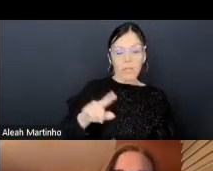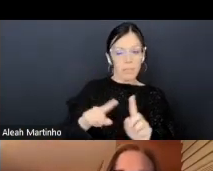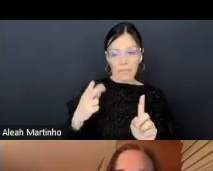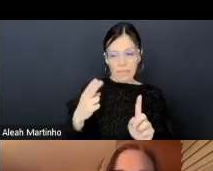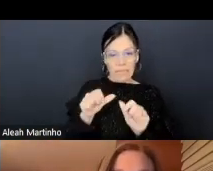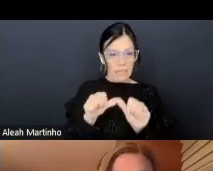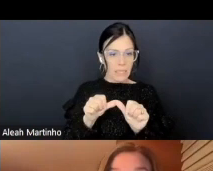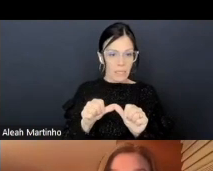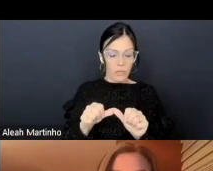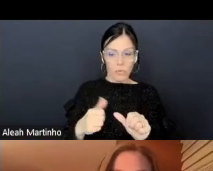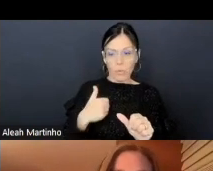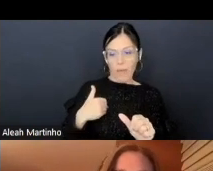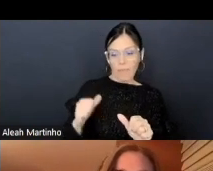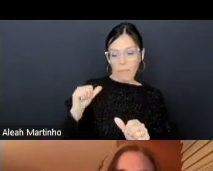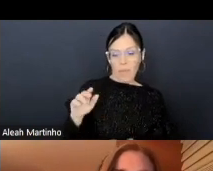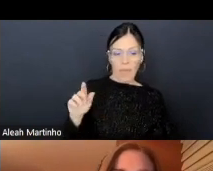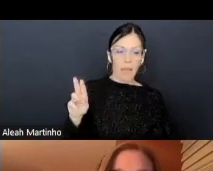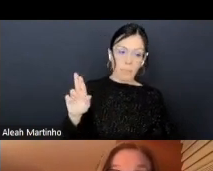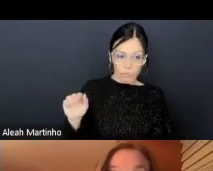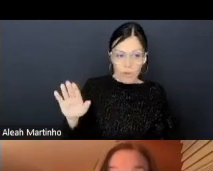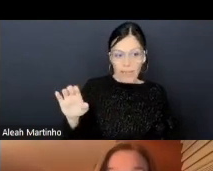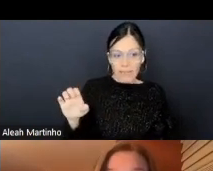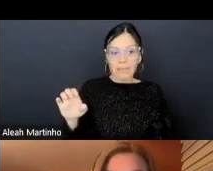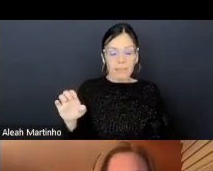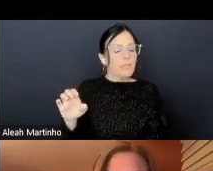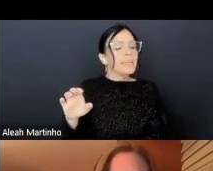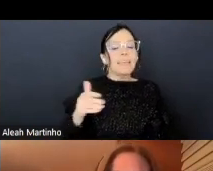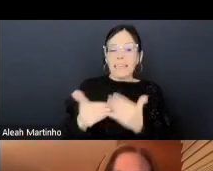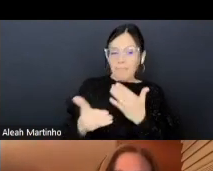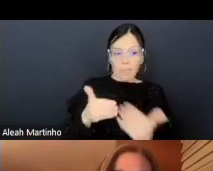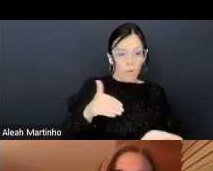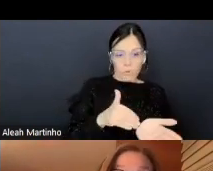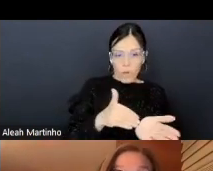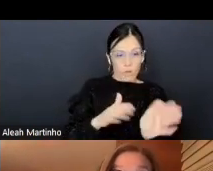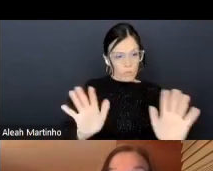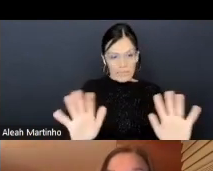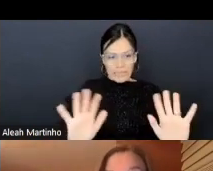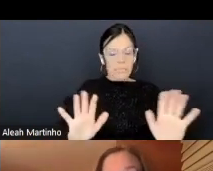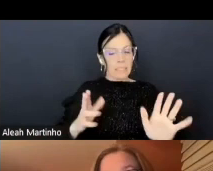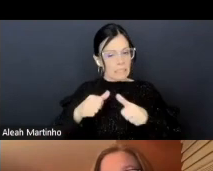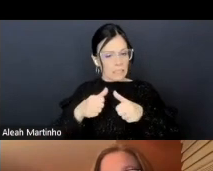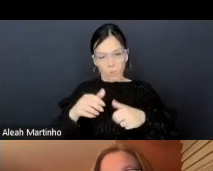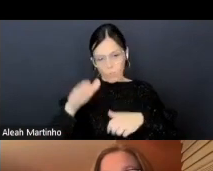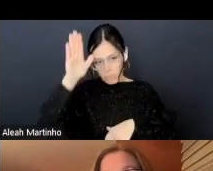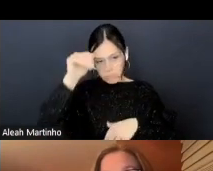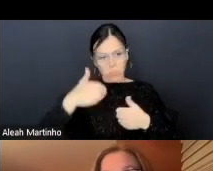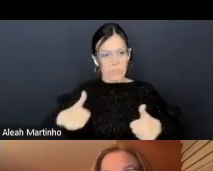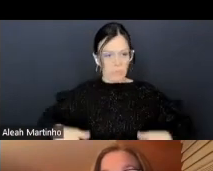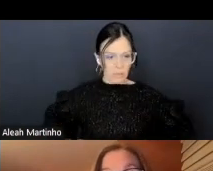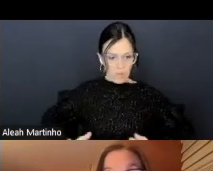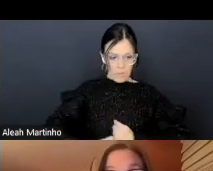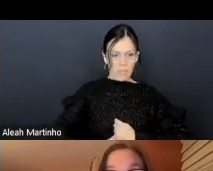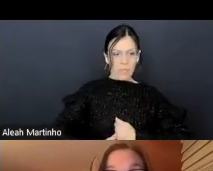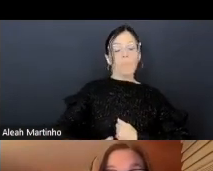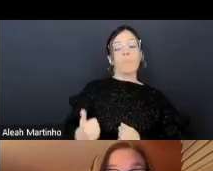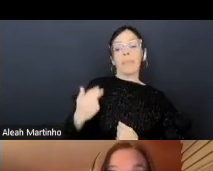continued to wear the back brace uh against medical advice kennedy liked this canvas corset because it